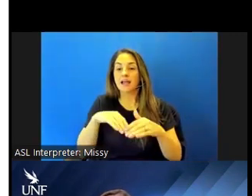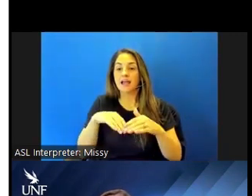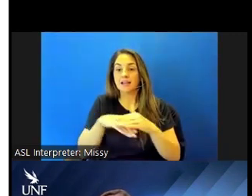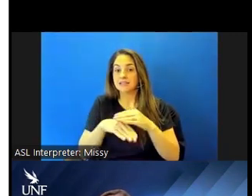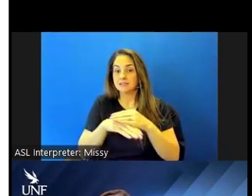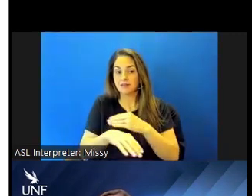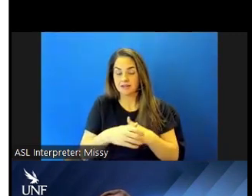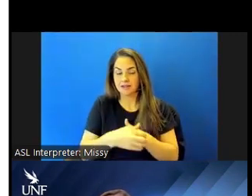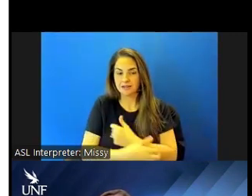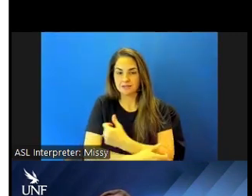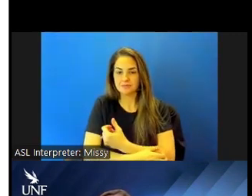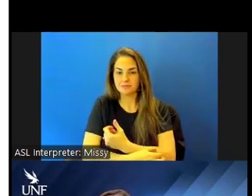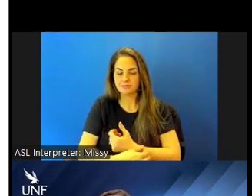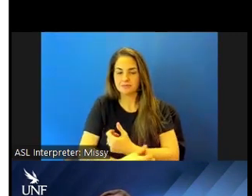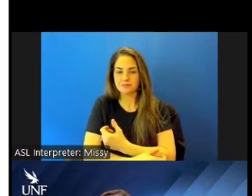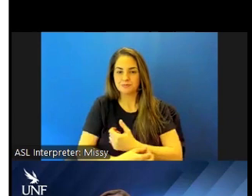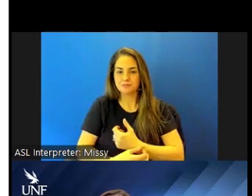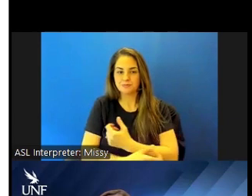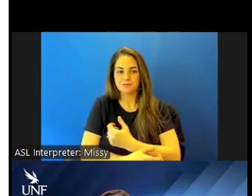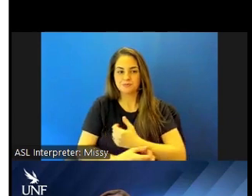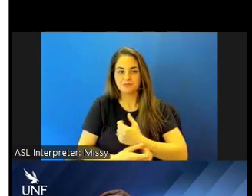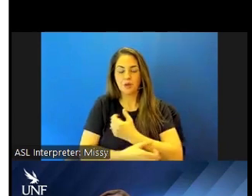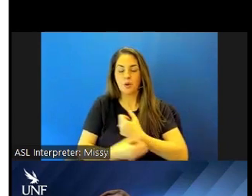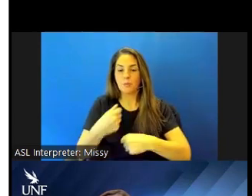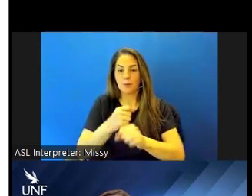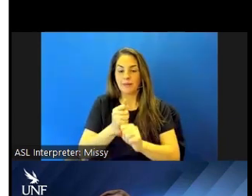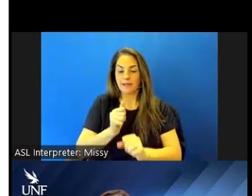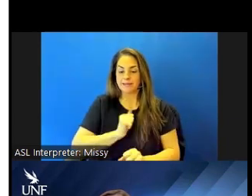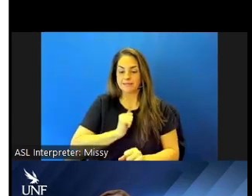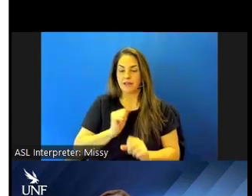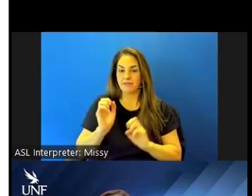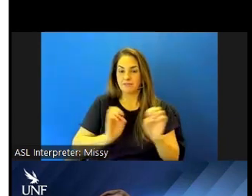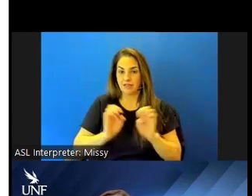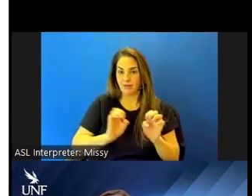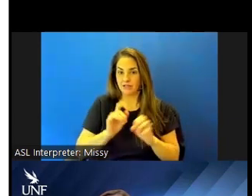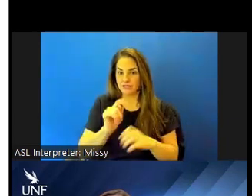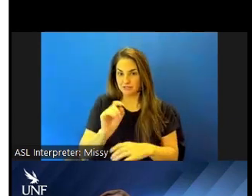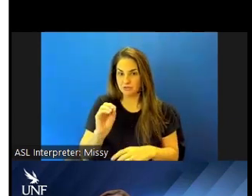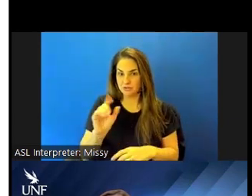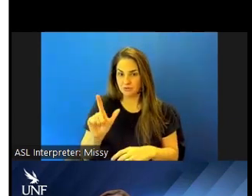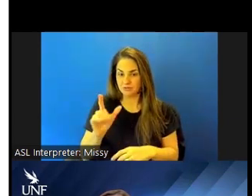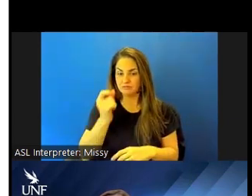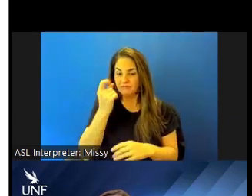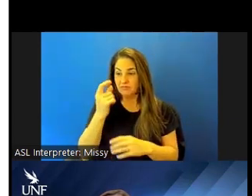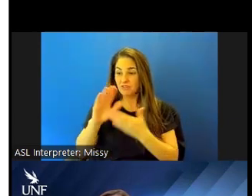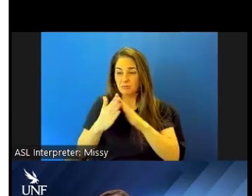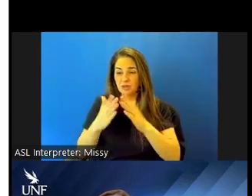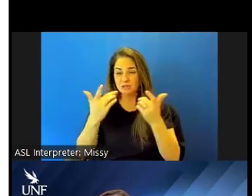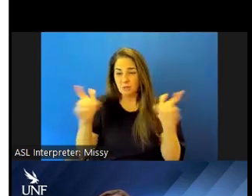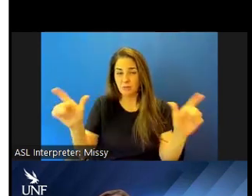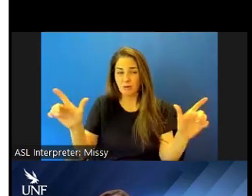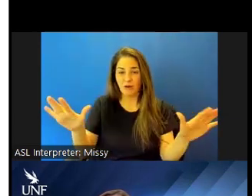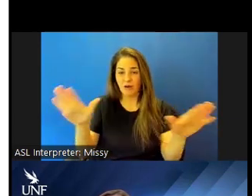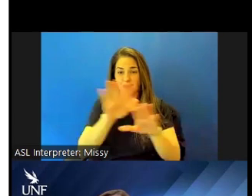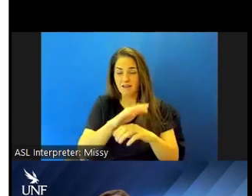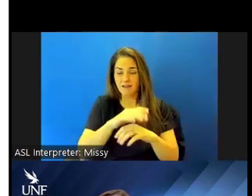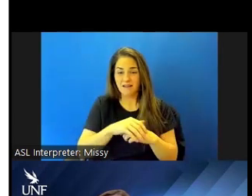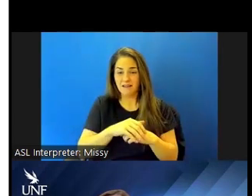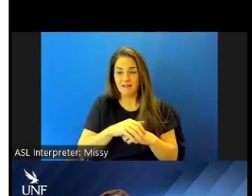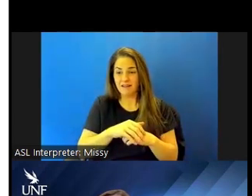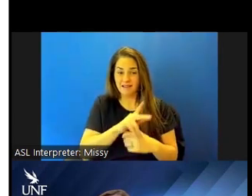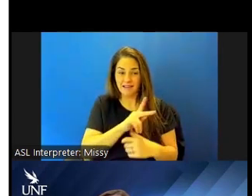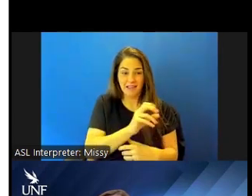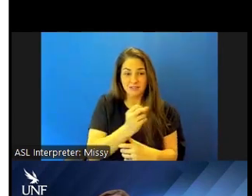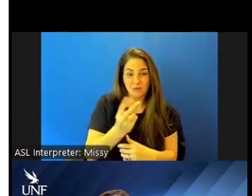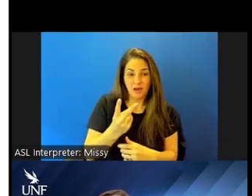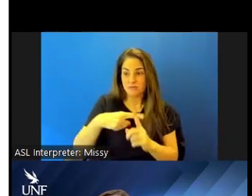And what happened is we have created a self-evaluation tool. And because our community is so broad, we worked across that in both K-12